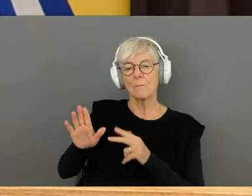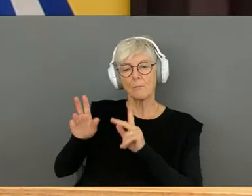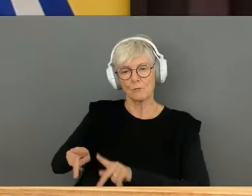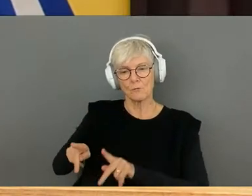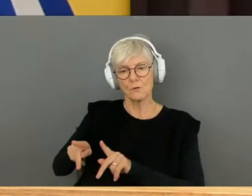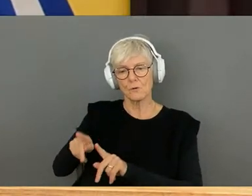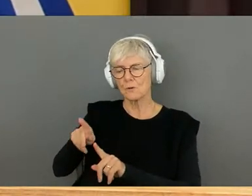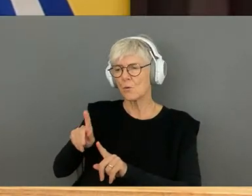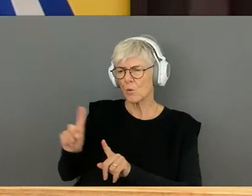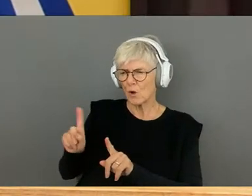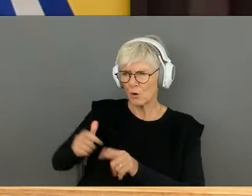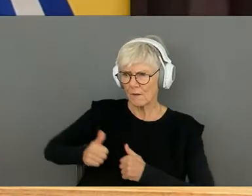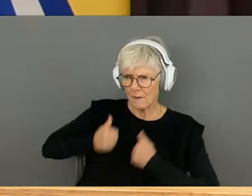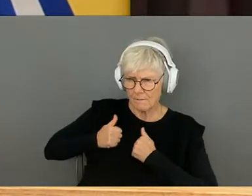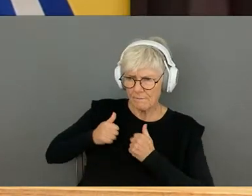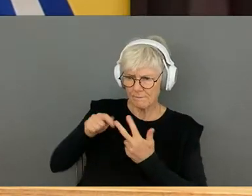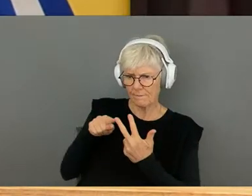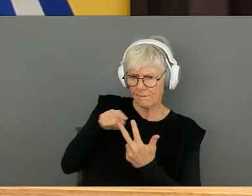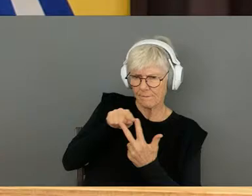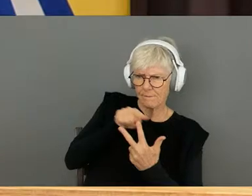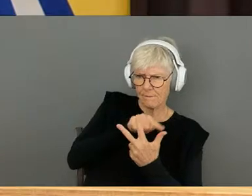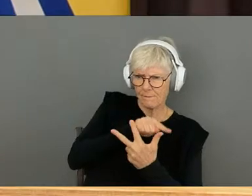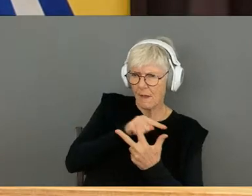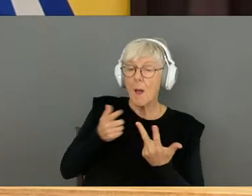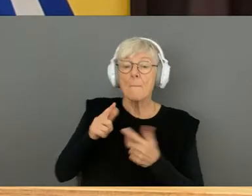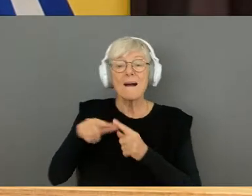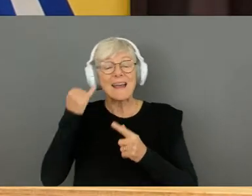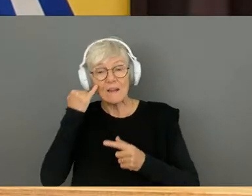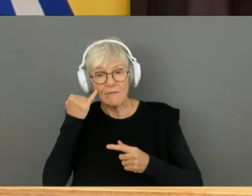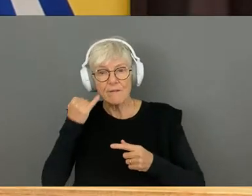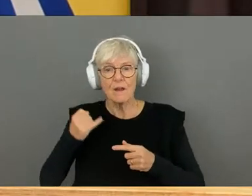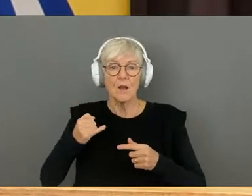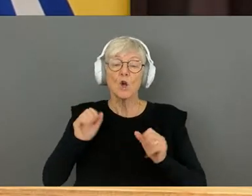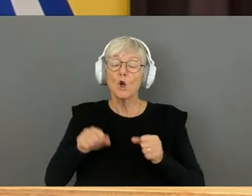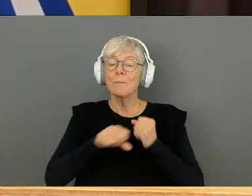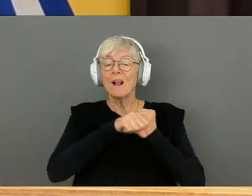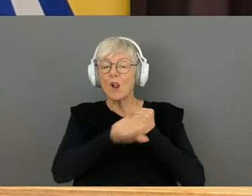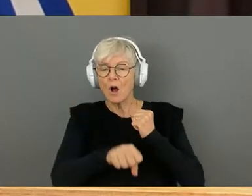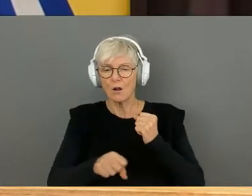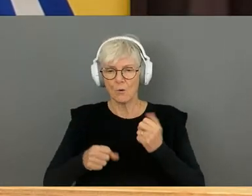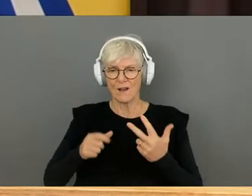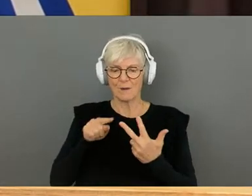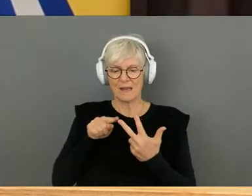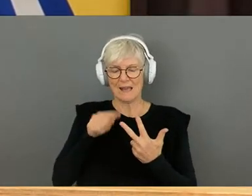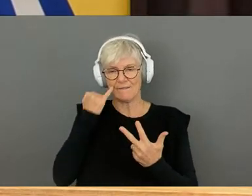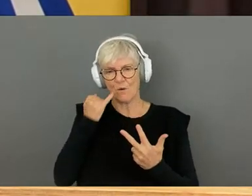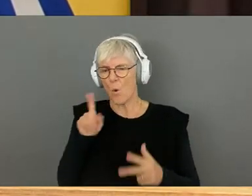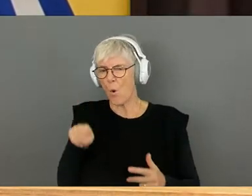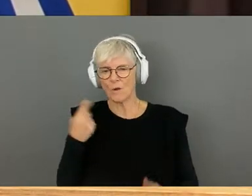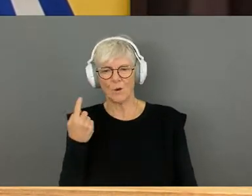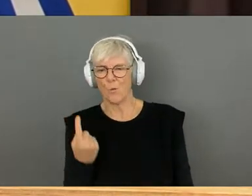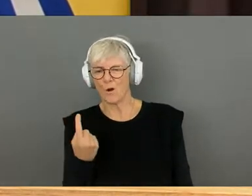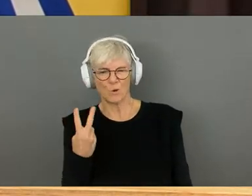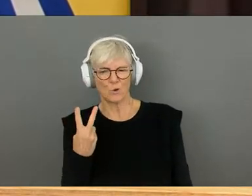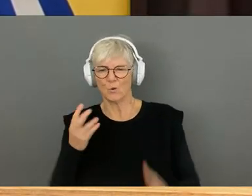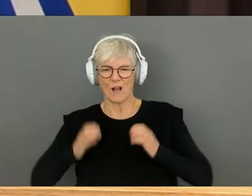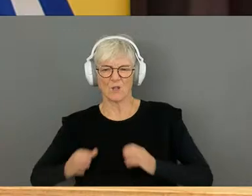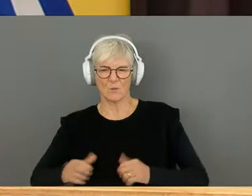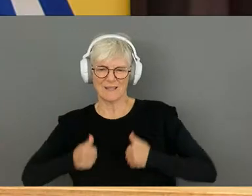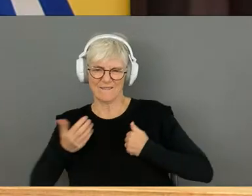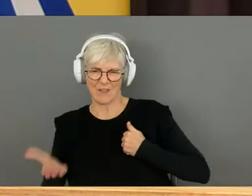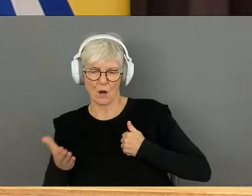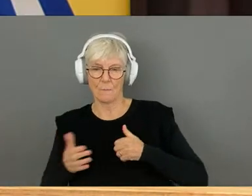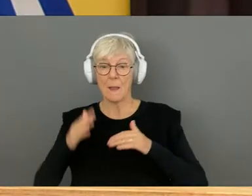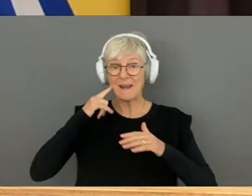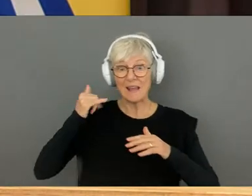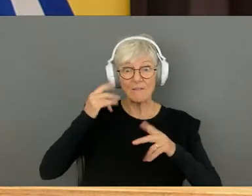the only ones that could potentially be longer, I would say, would be those. The larger incidents, 10 above, those